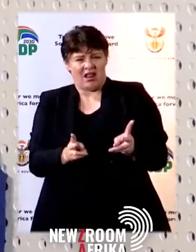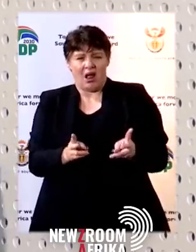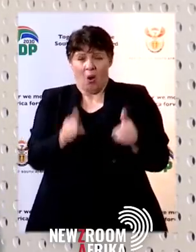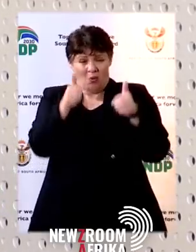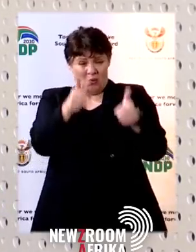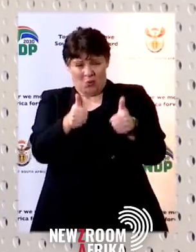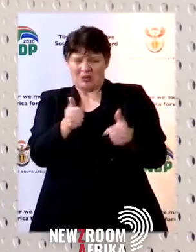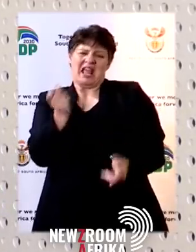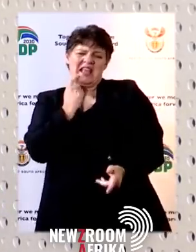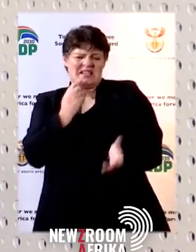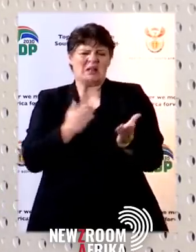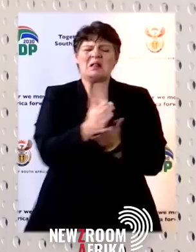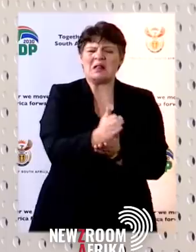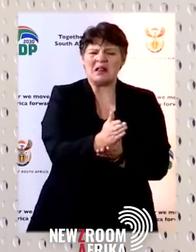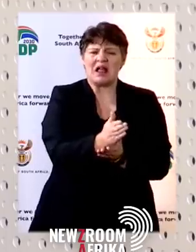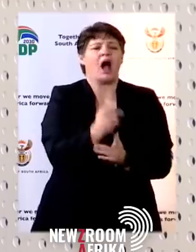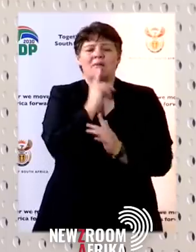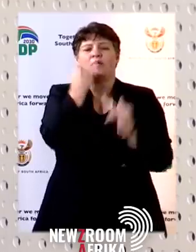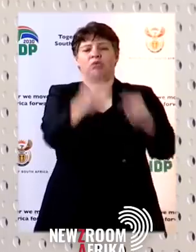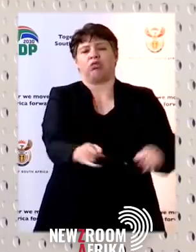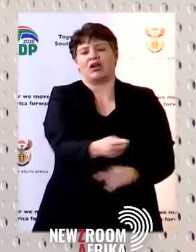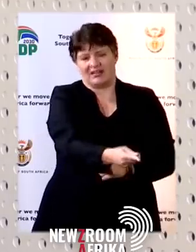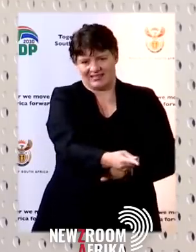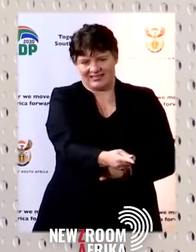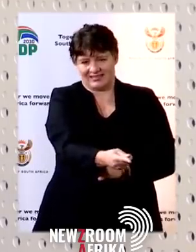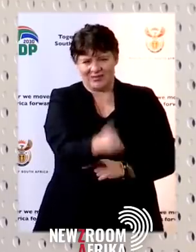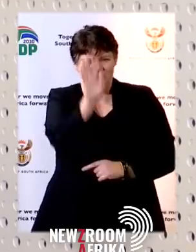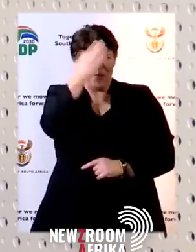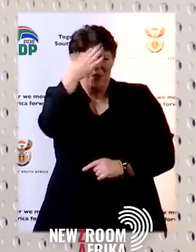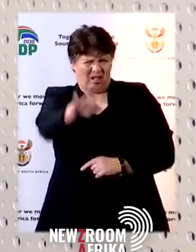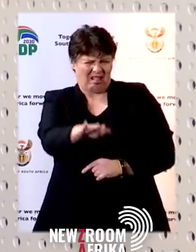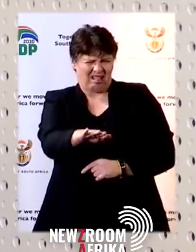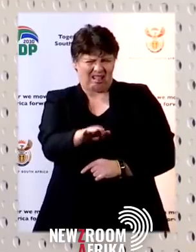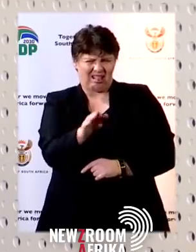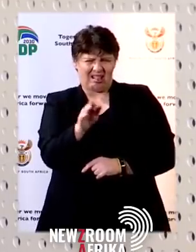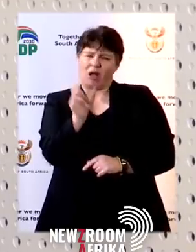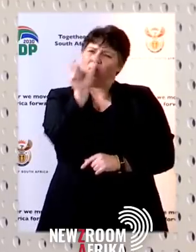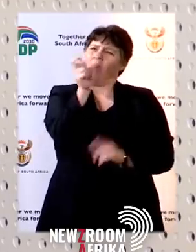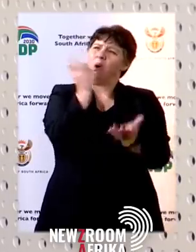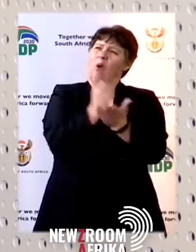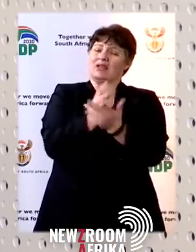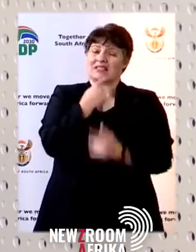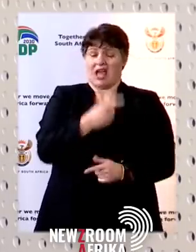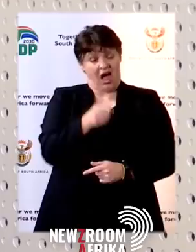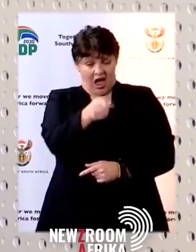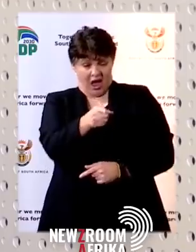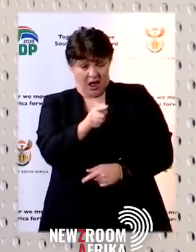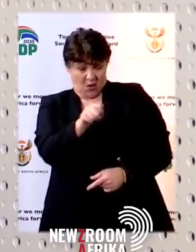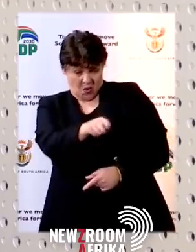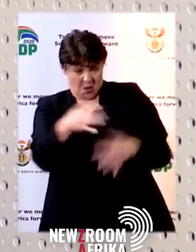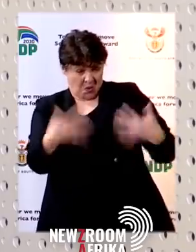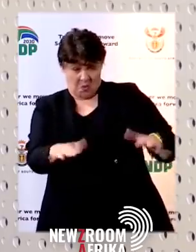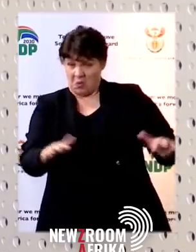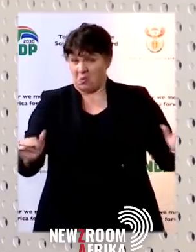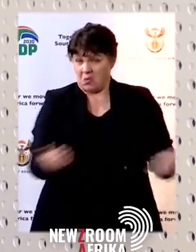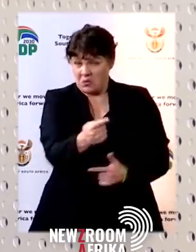to be true, the old saying goes, it probably usually is. Over the last